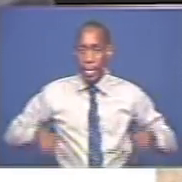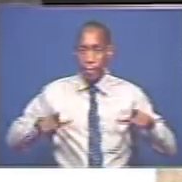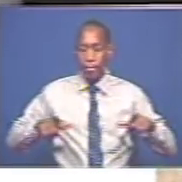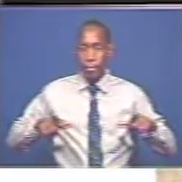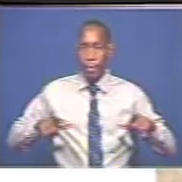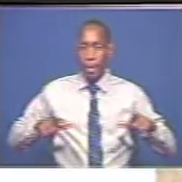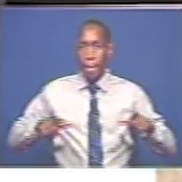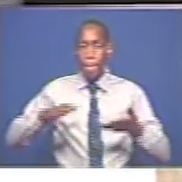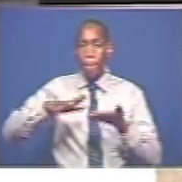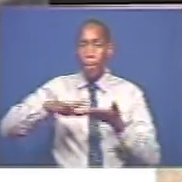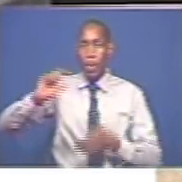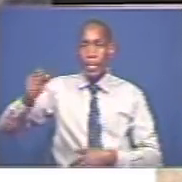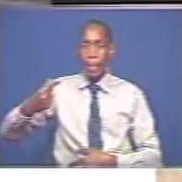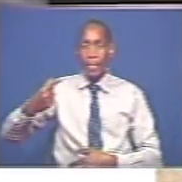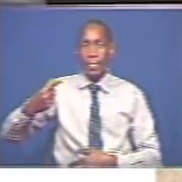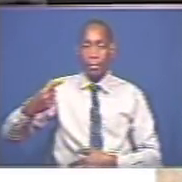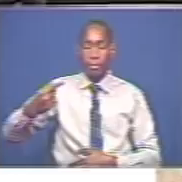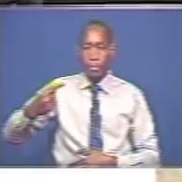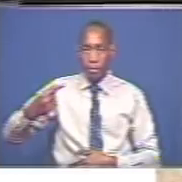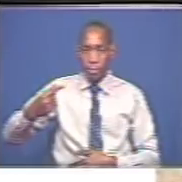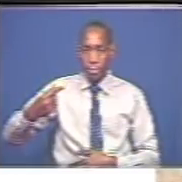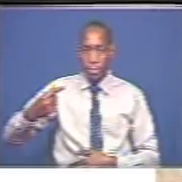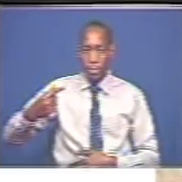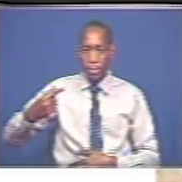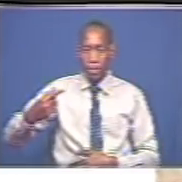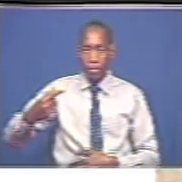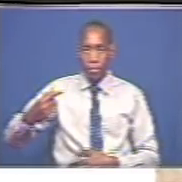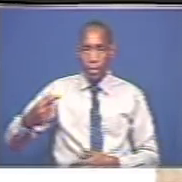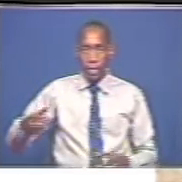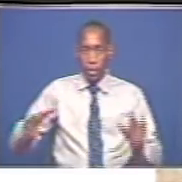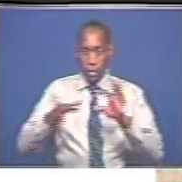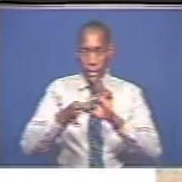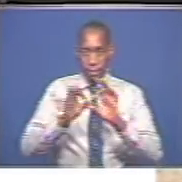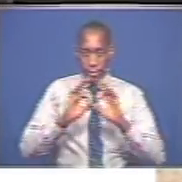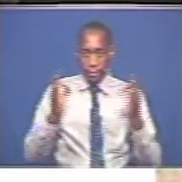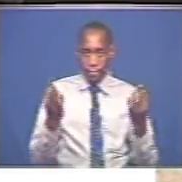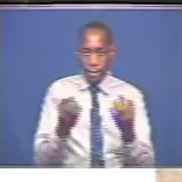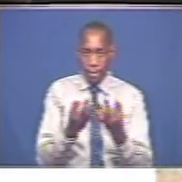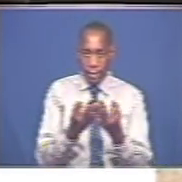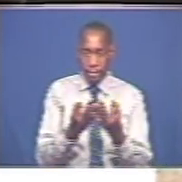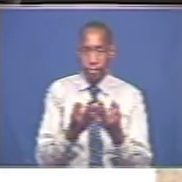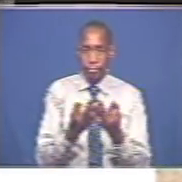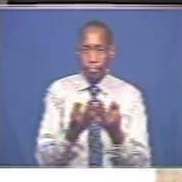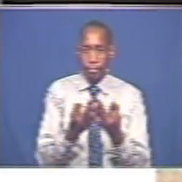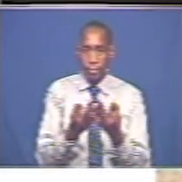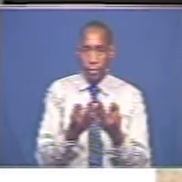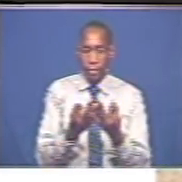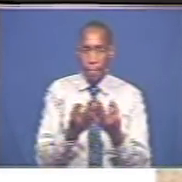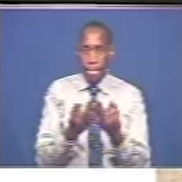more demands. Mm-hmm. Mm-hmm. The connectivity of the family. The family are more